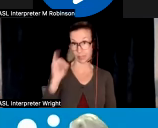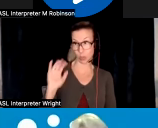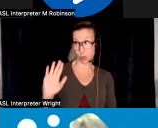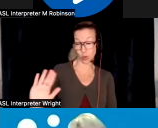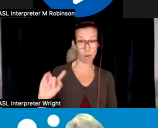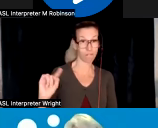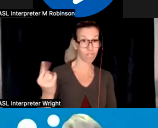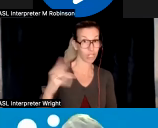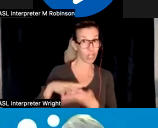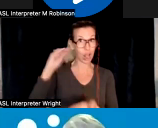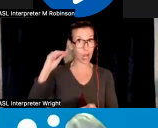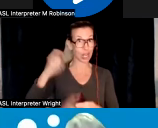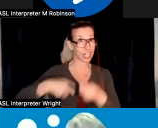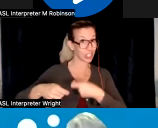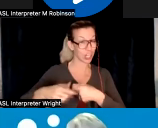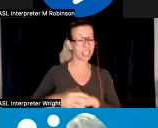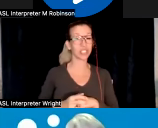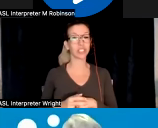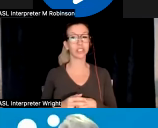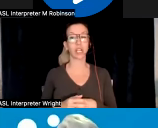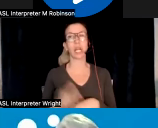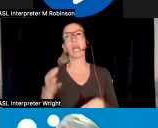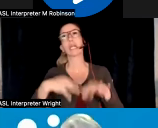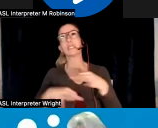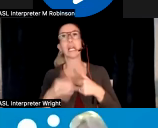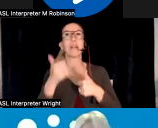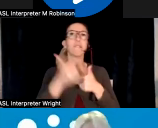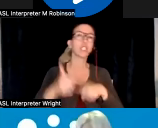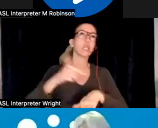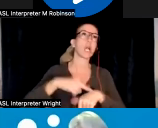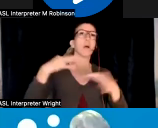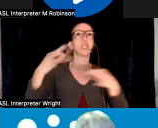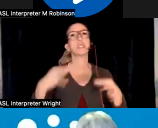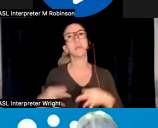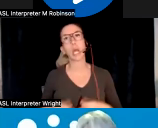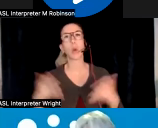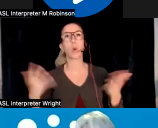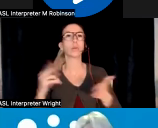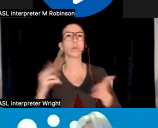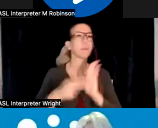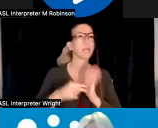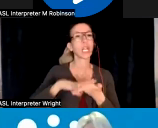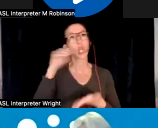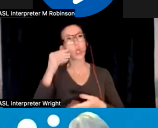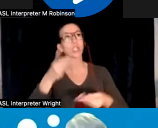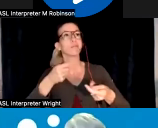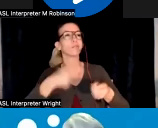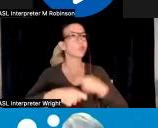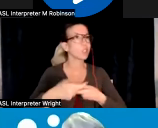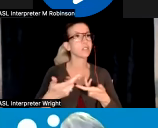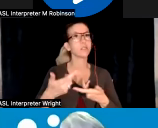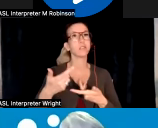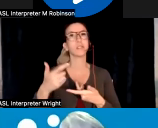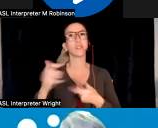exchange, rather than each learning exchange taking time to go through what is a learning exchange and talk about Strategies TA, we developed a couple